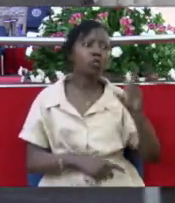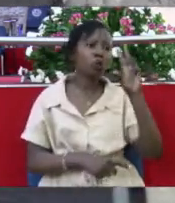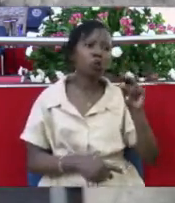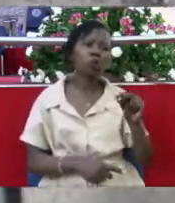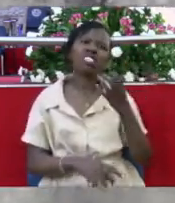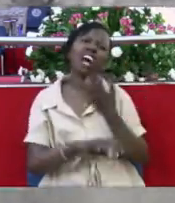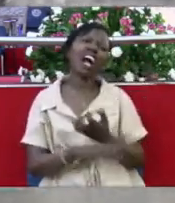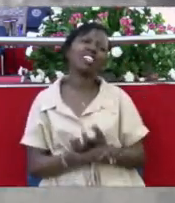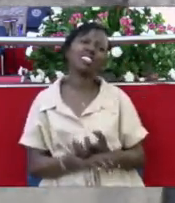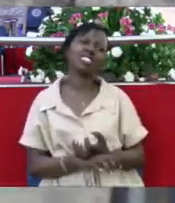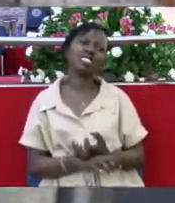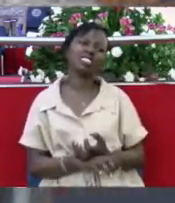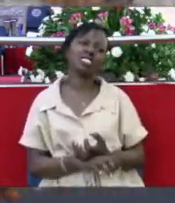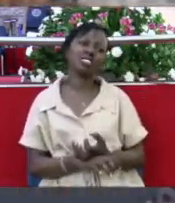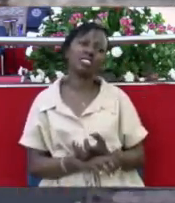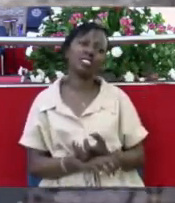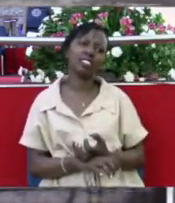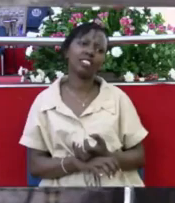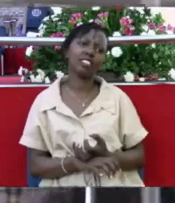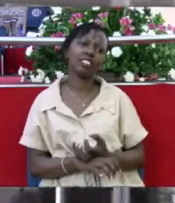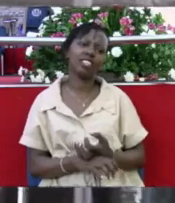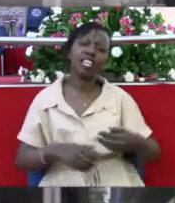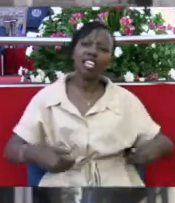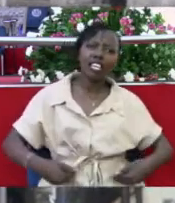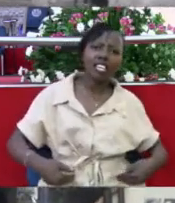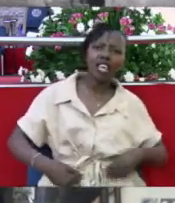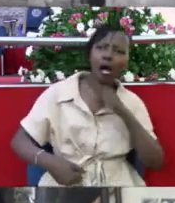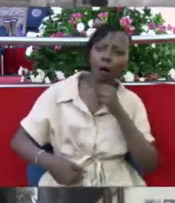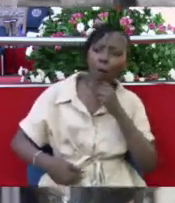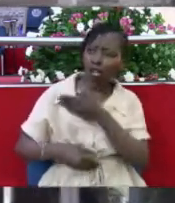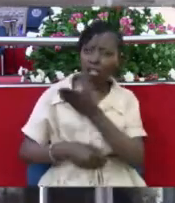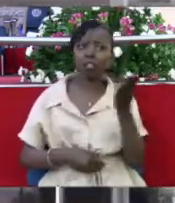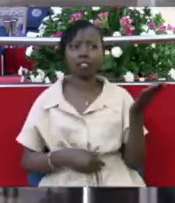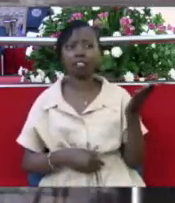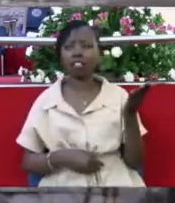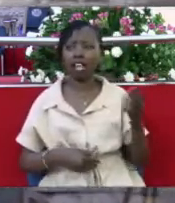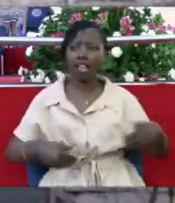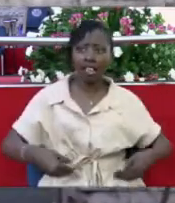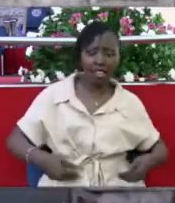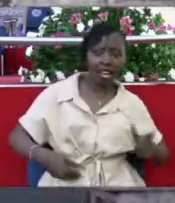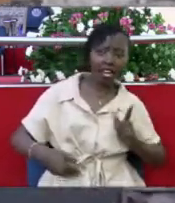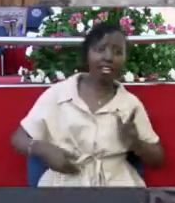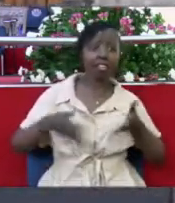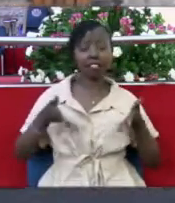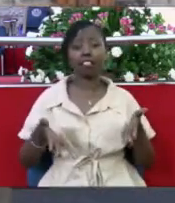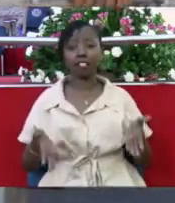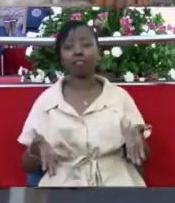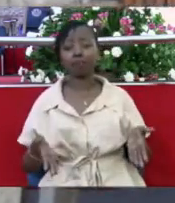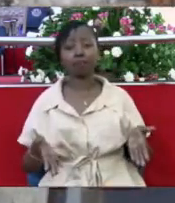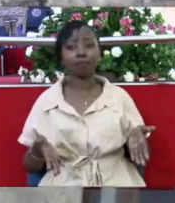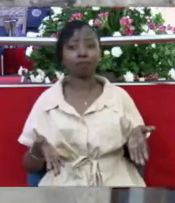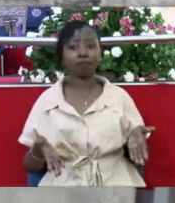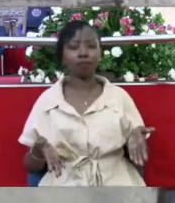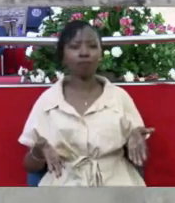basi inakuumiza, inakukosea. Young man in the house, tuko nyumba hapa, young lady in the house, binti katika nyumba hii,